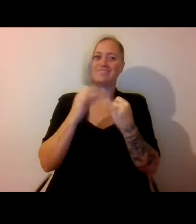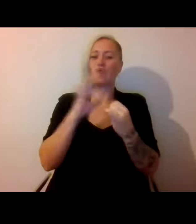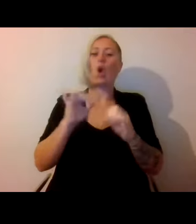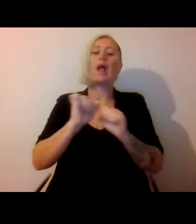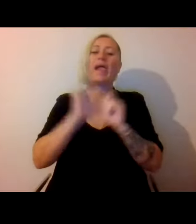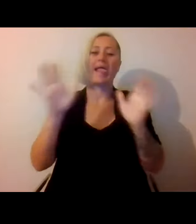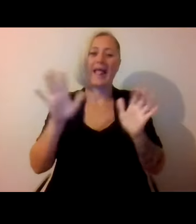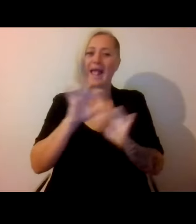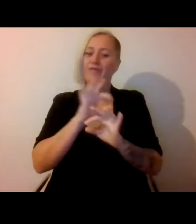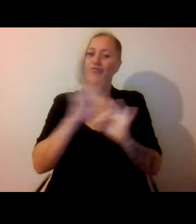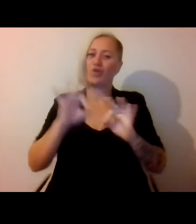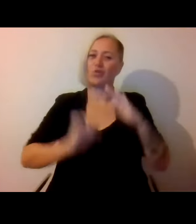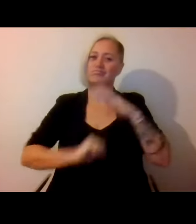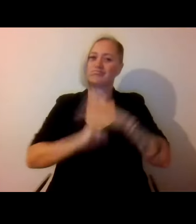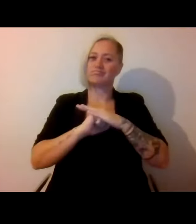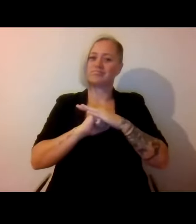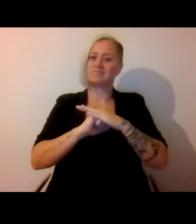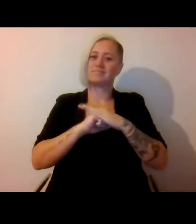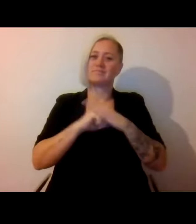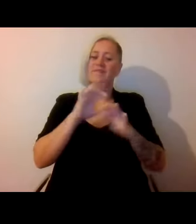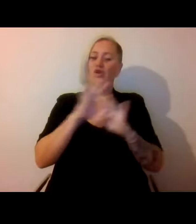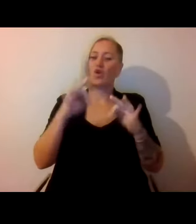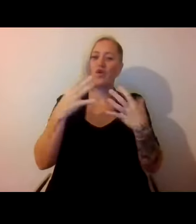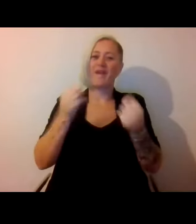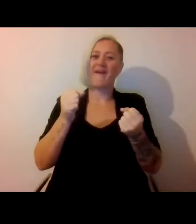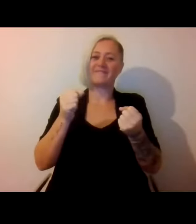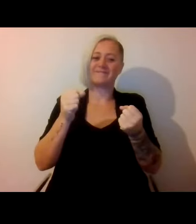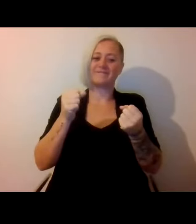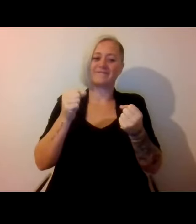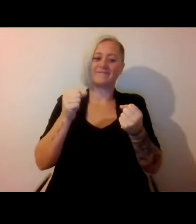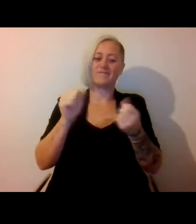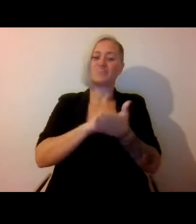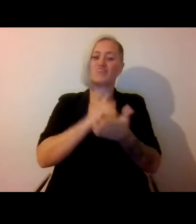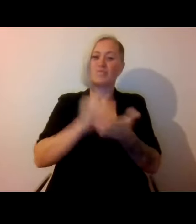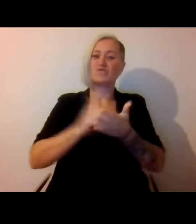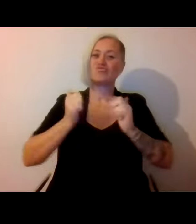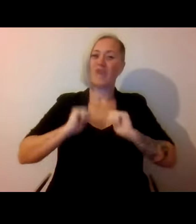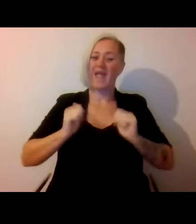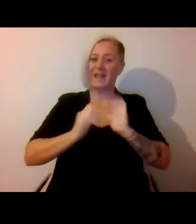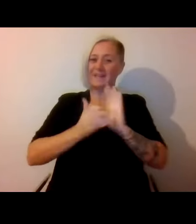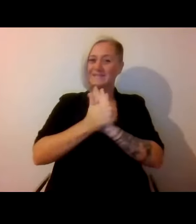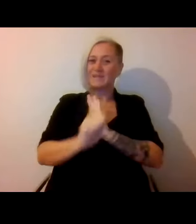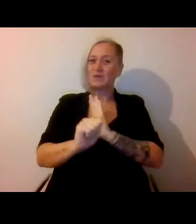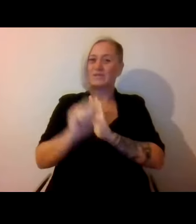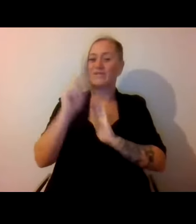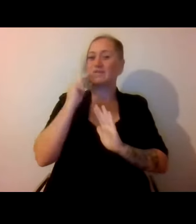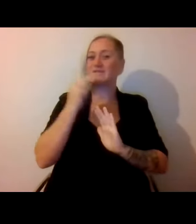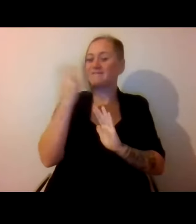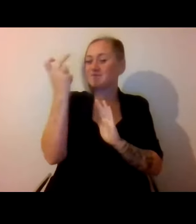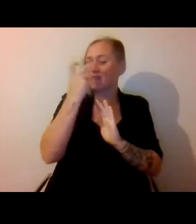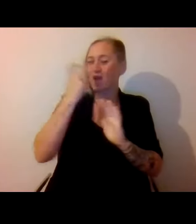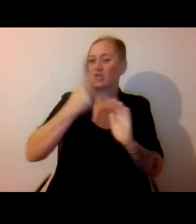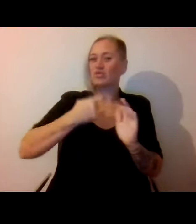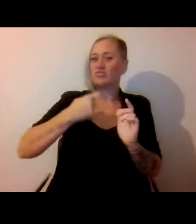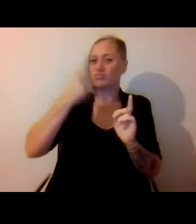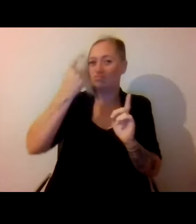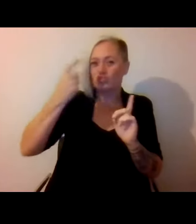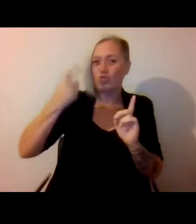optimal. They don't have adequate training and skills in deaf-blind trauma and risk